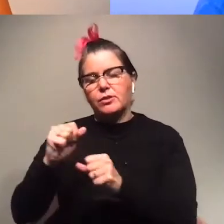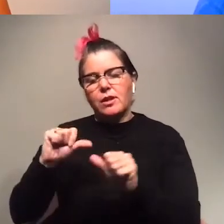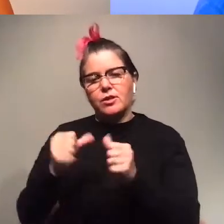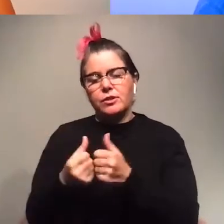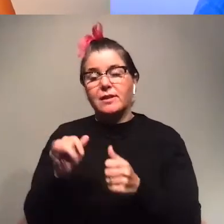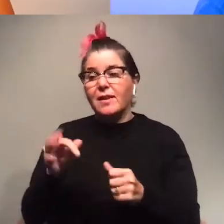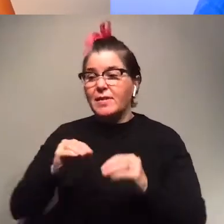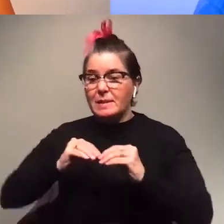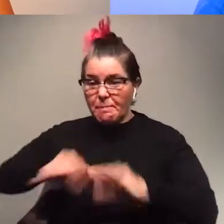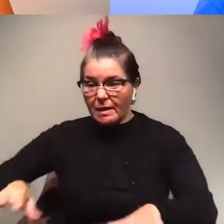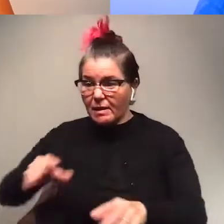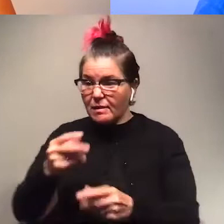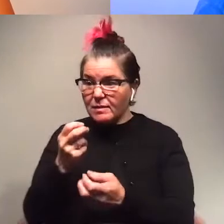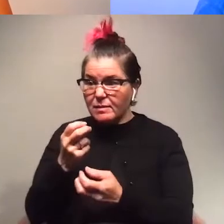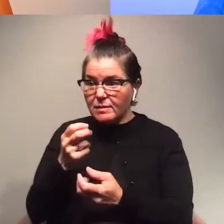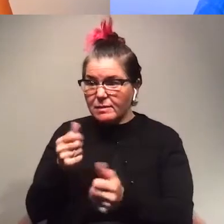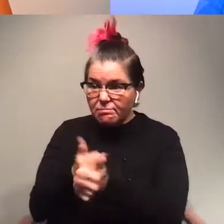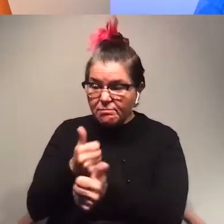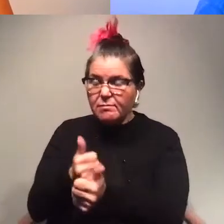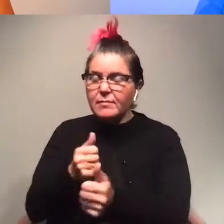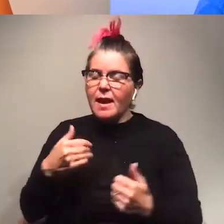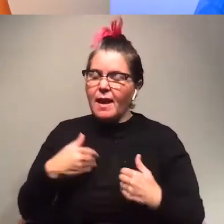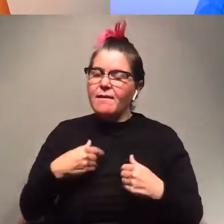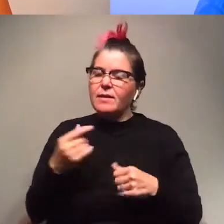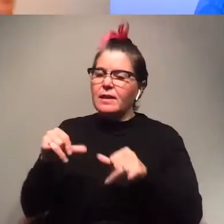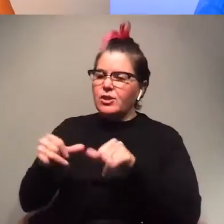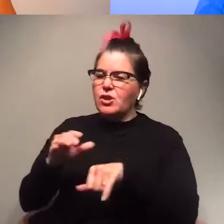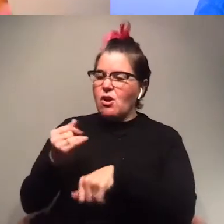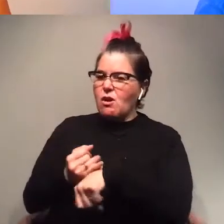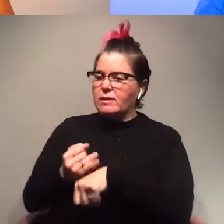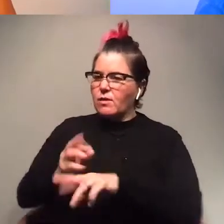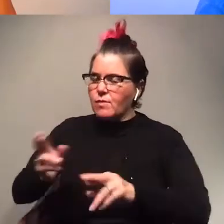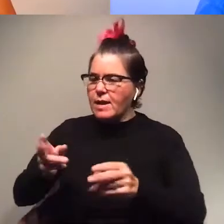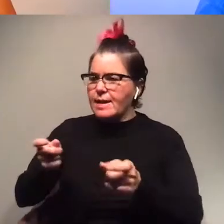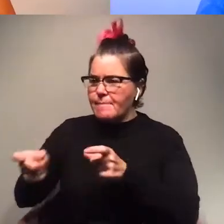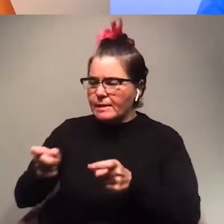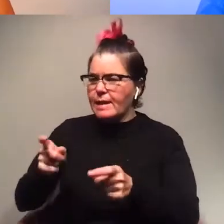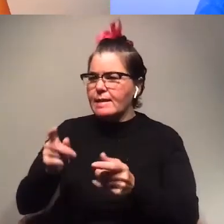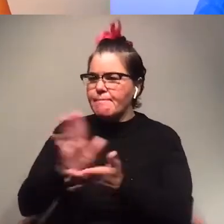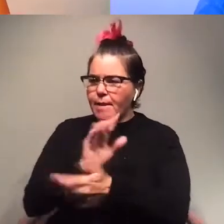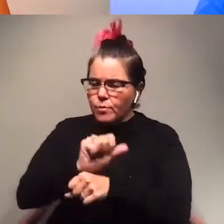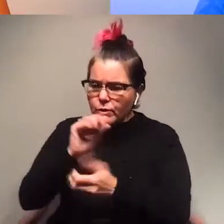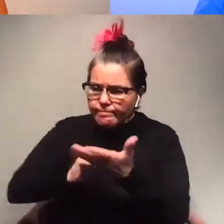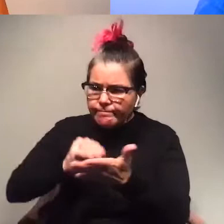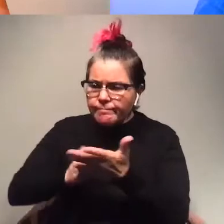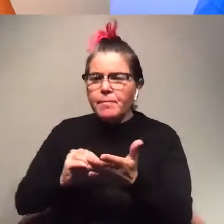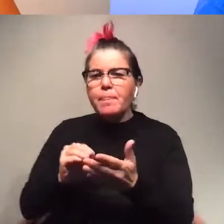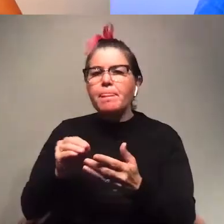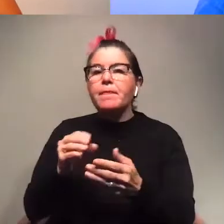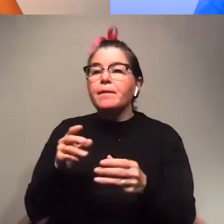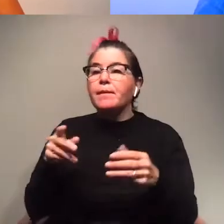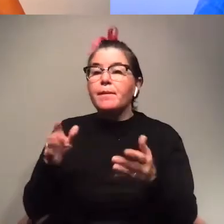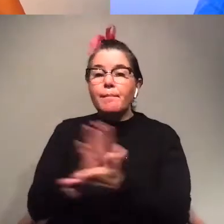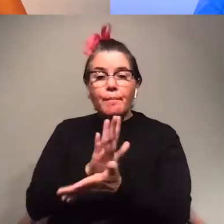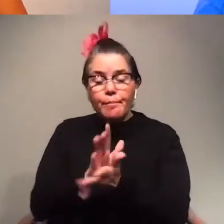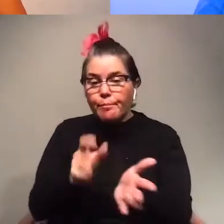spills, there was an environmental engineer on site that could, maintain it and do all the paperwork, and making sure that permits were still